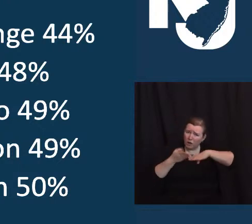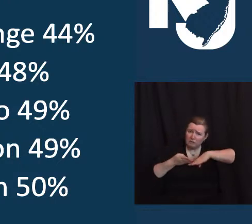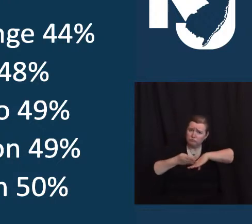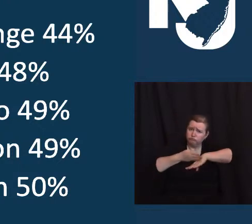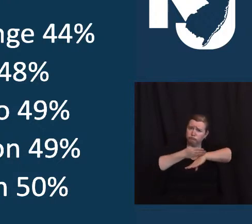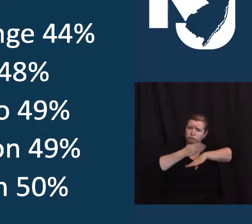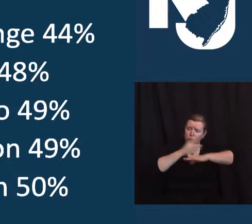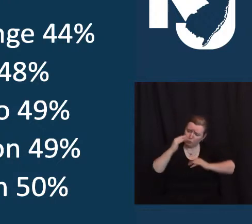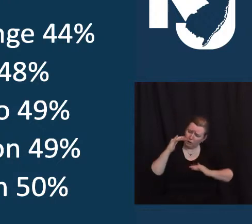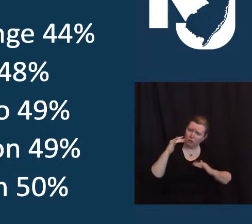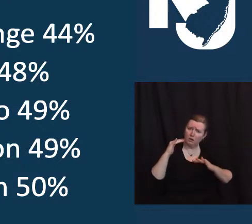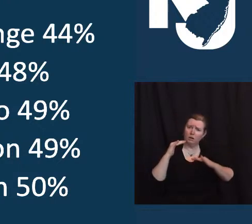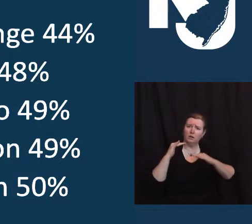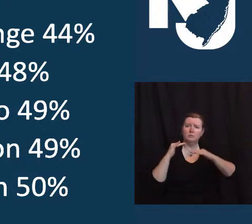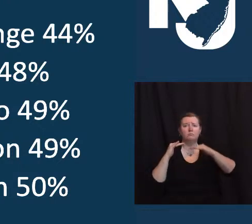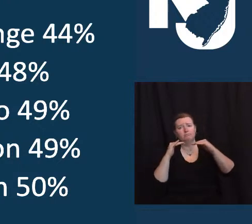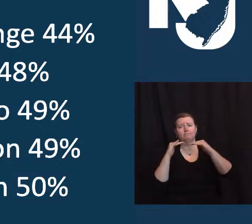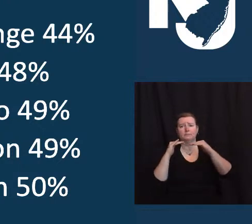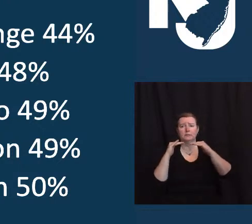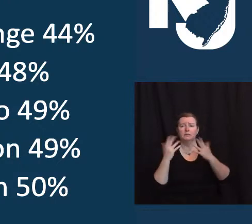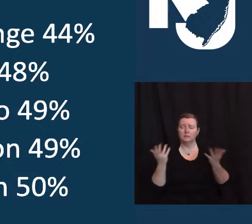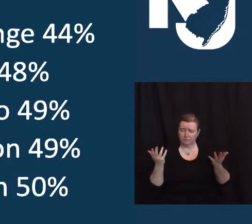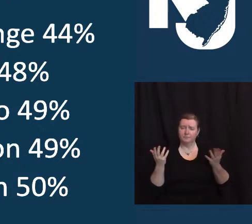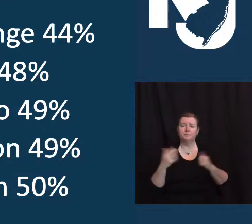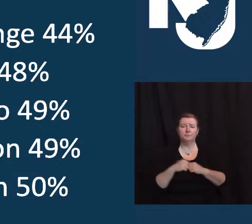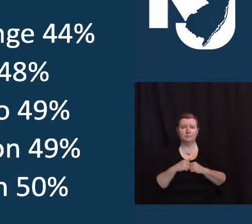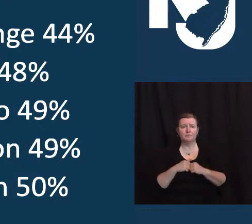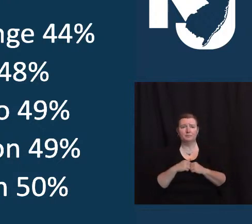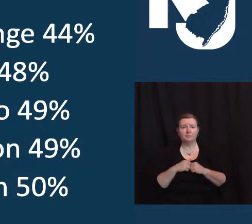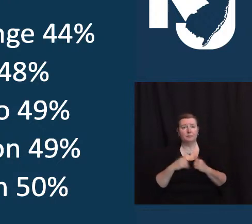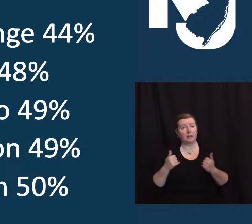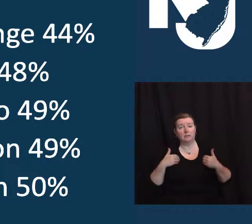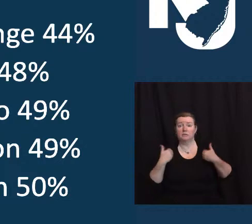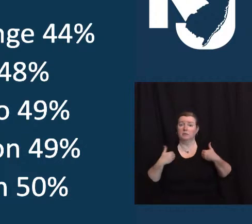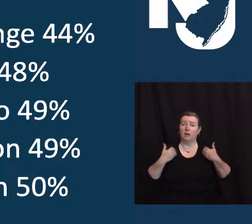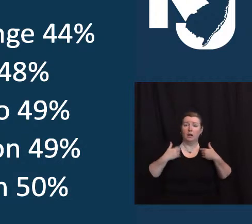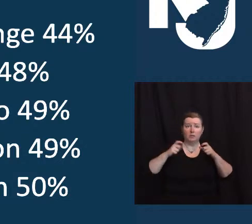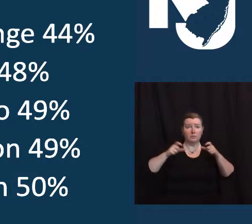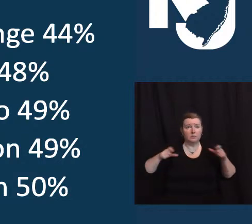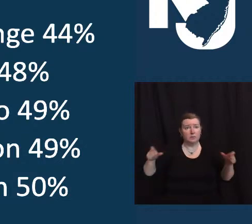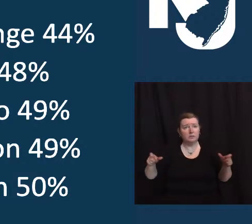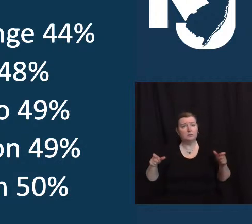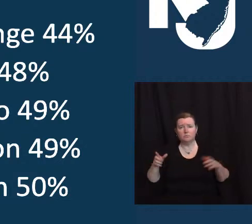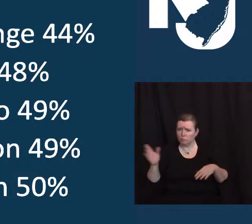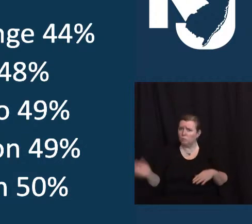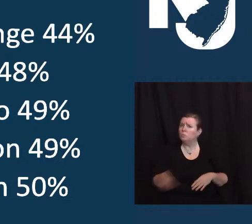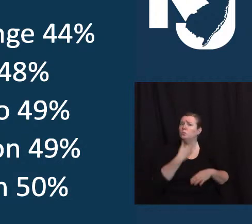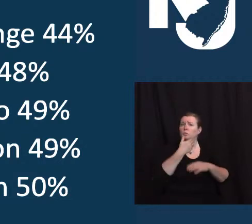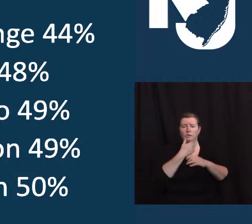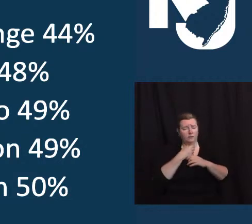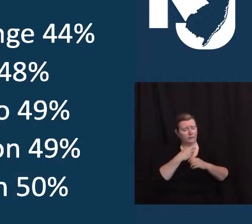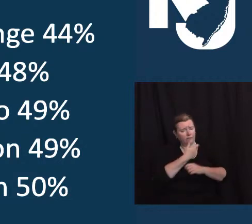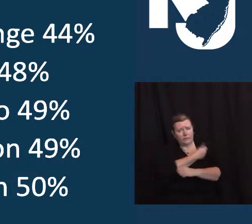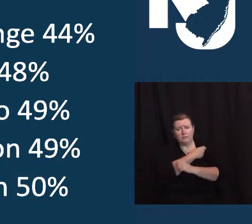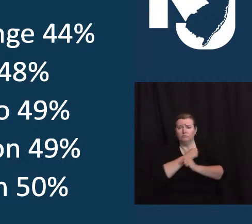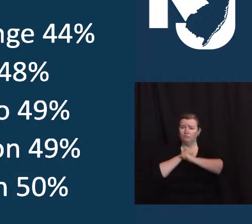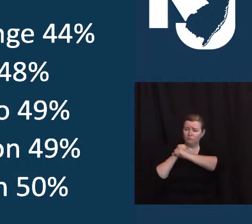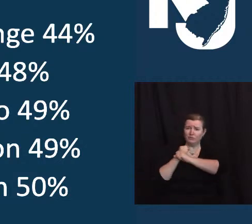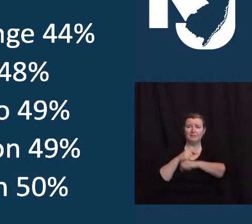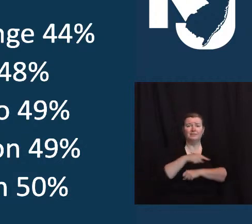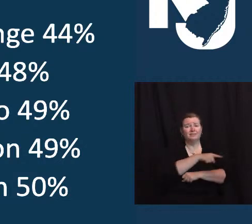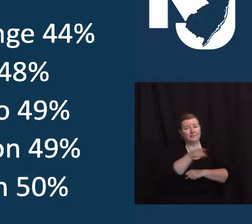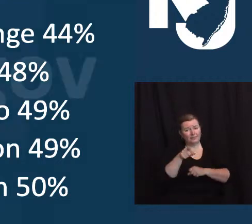can be. And for young people especially, now is the time to get vaccinated to protect yourself and your